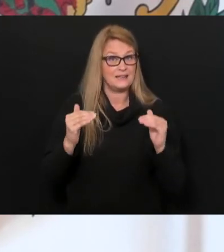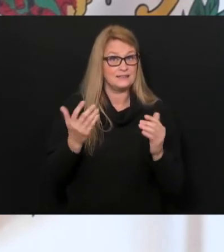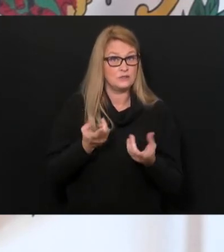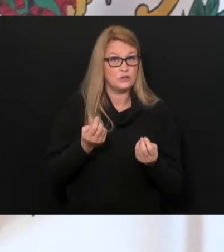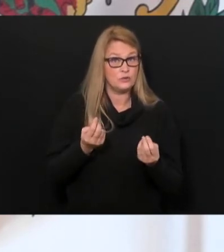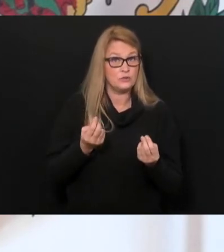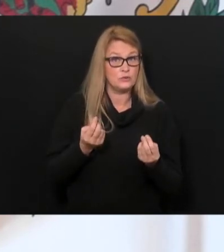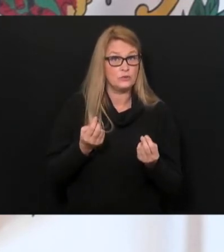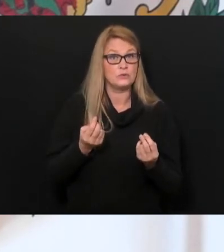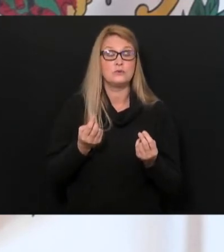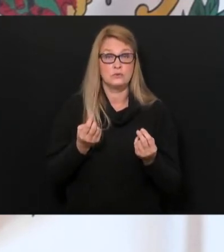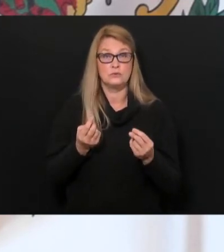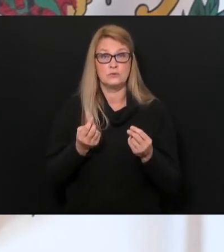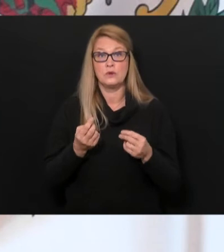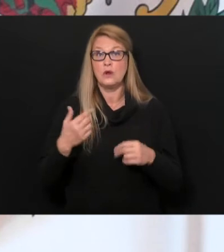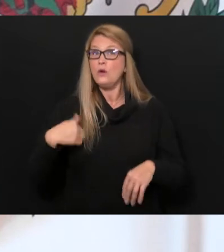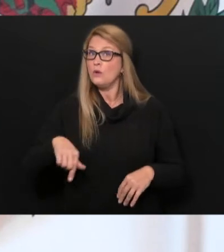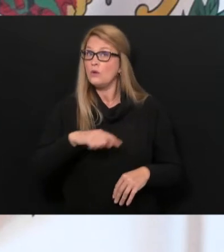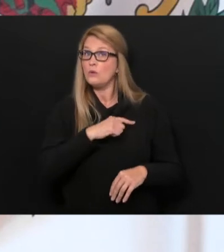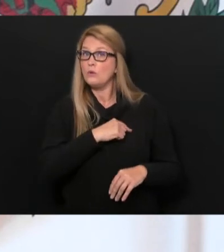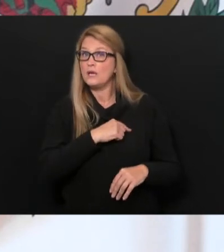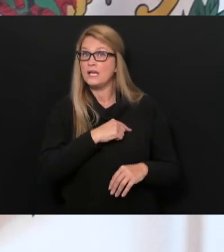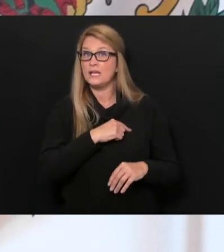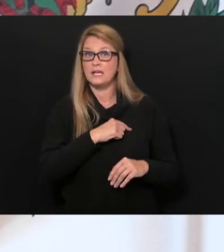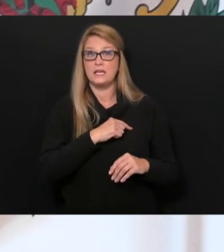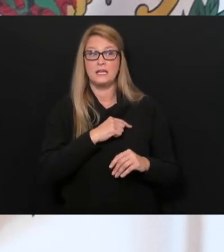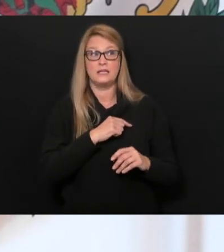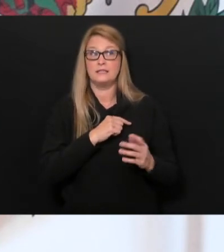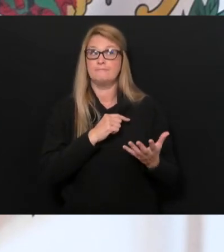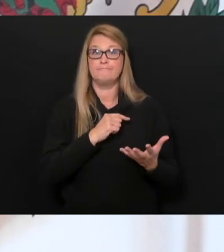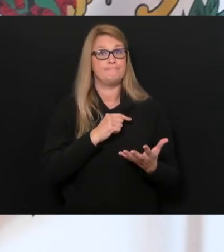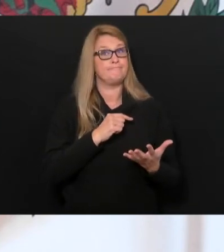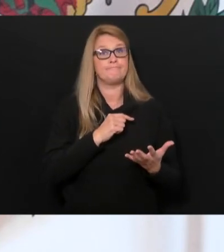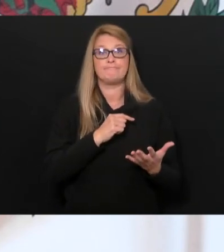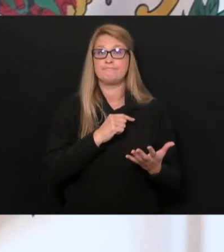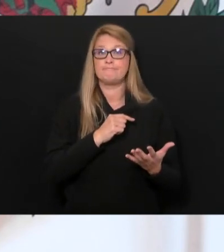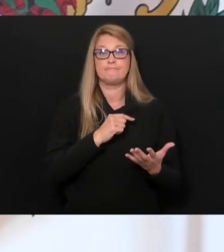And this is the thing that absolutely could have caught us for sure.